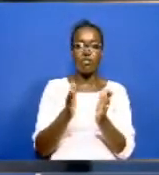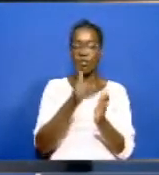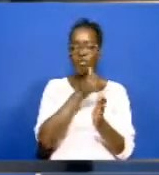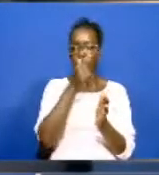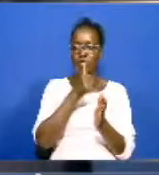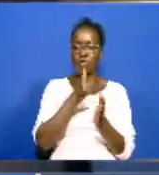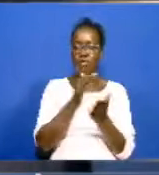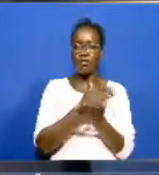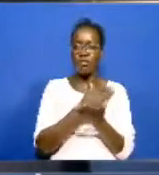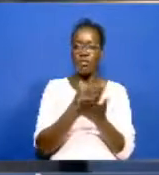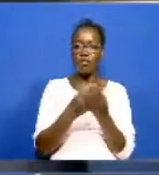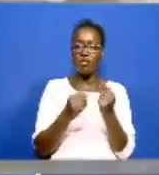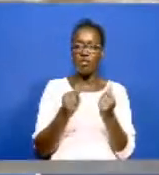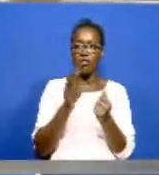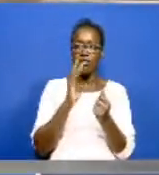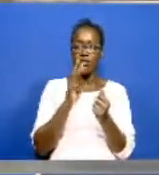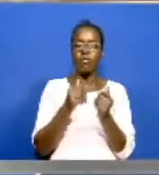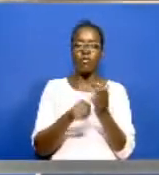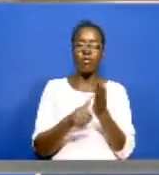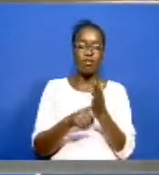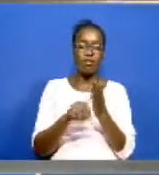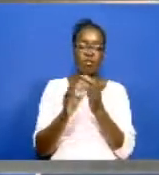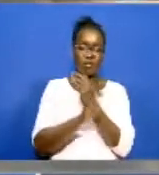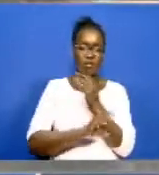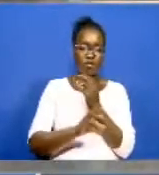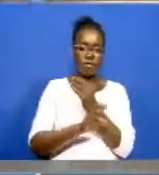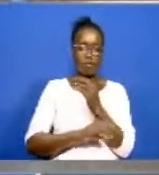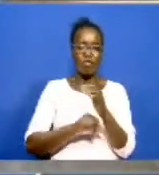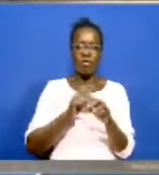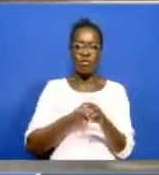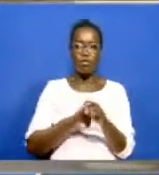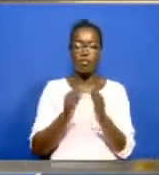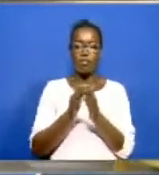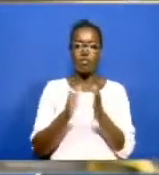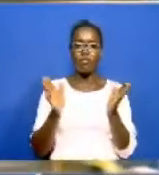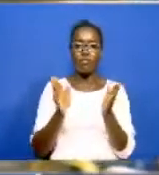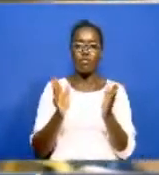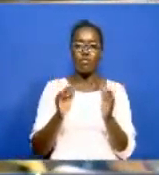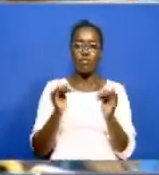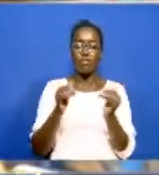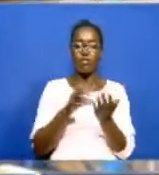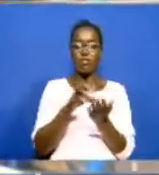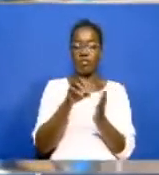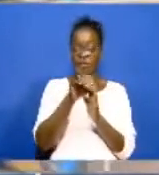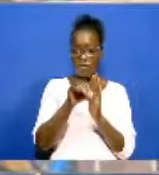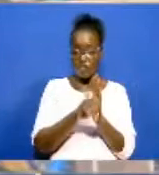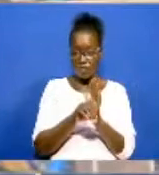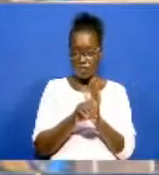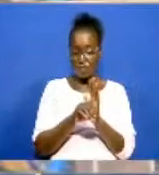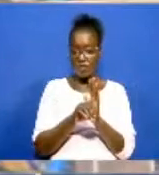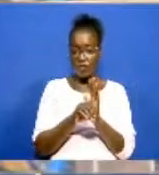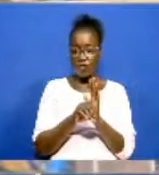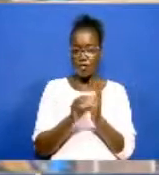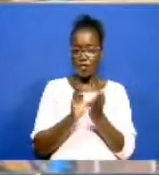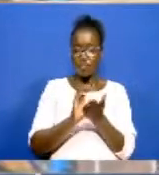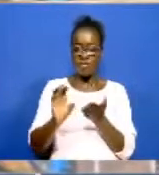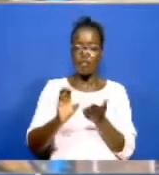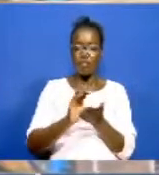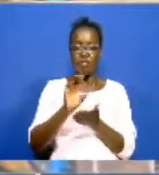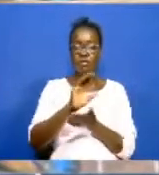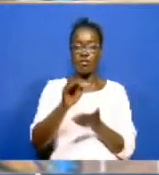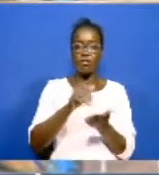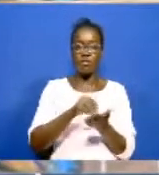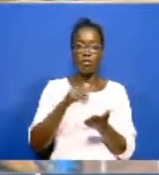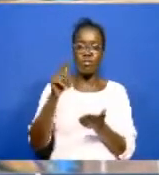the water scarcity problem in the country. Speaking during the opening of a new state-of-the-art distribution center at